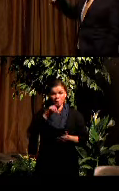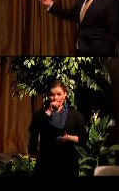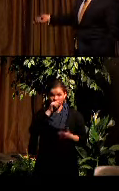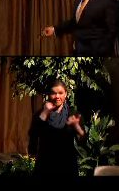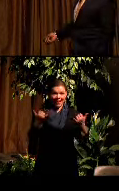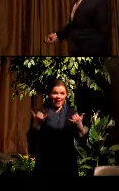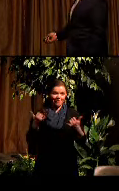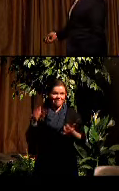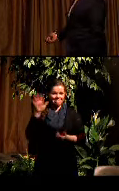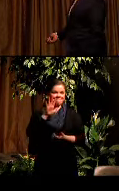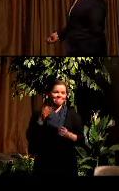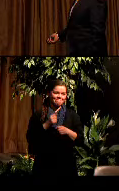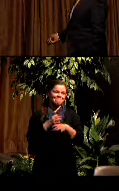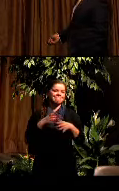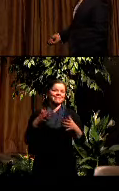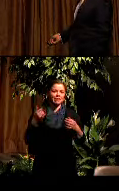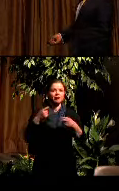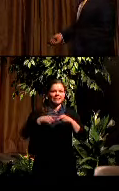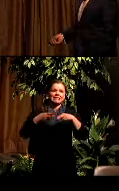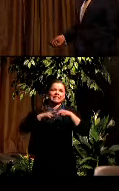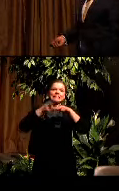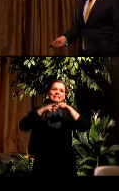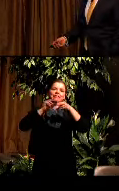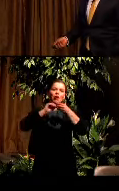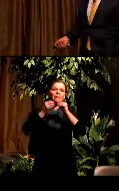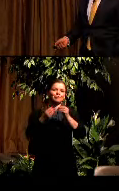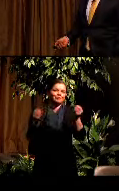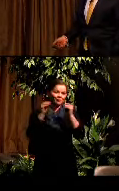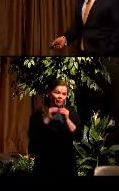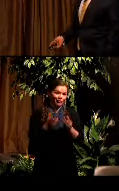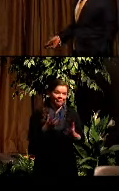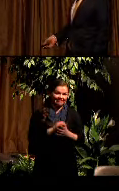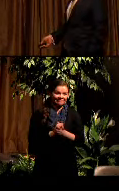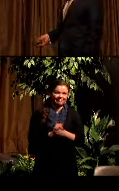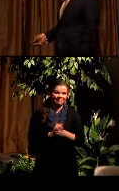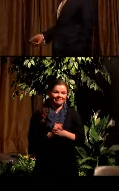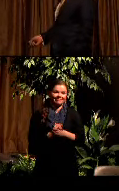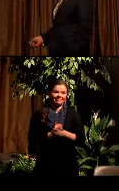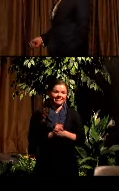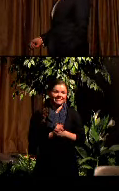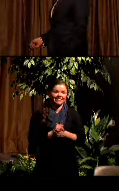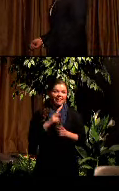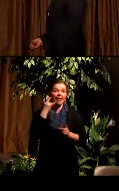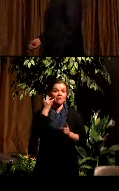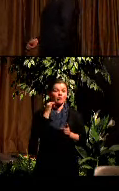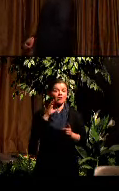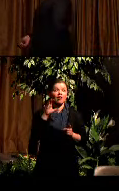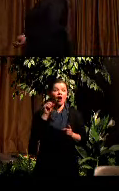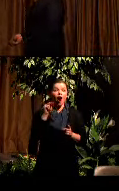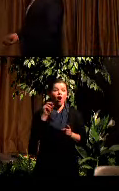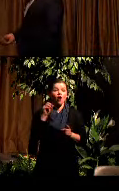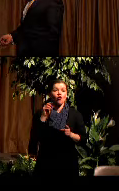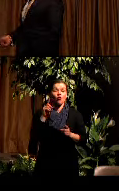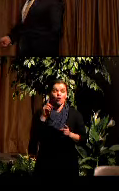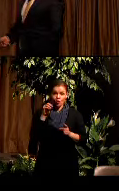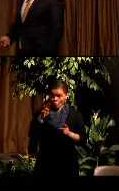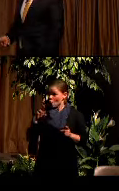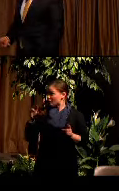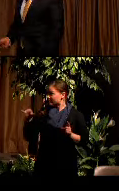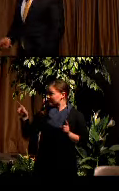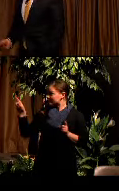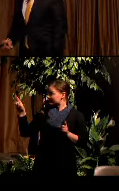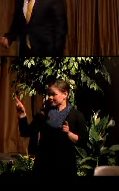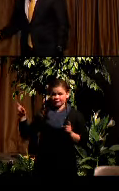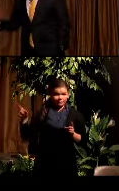try to get their numbers up even higher. California condor. The last known individual in the wild was in